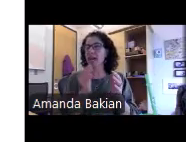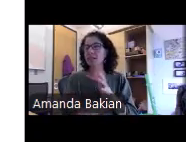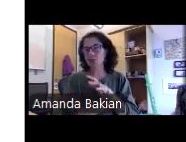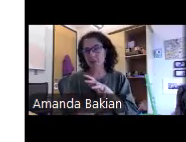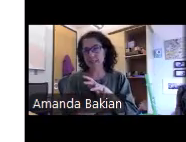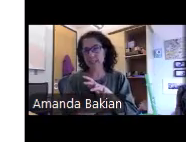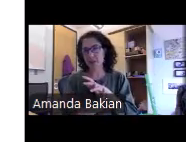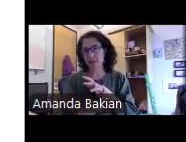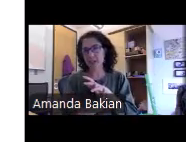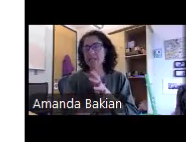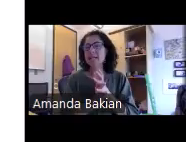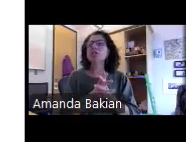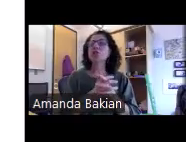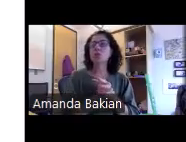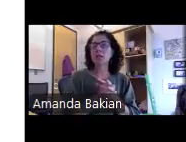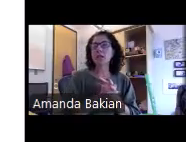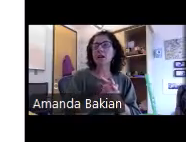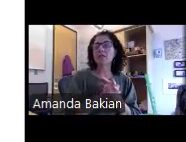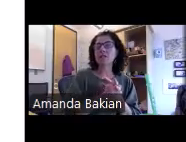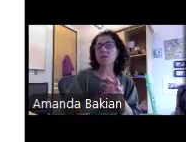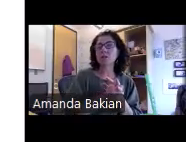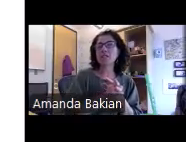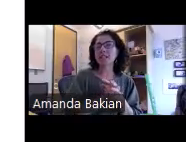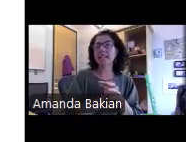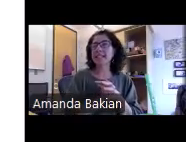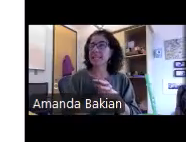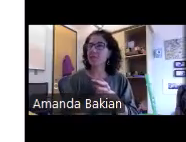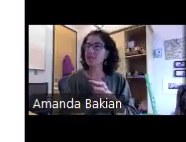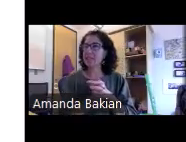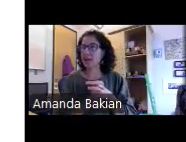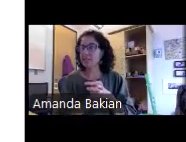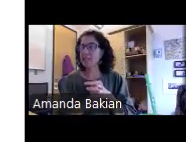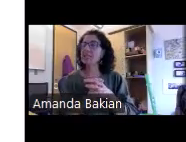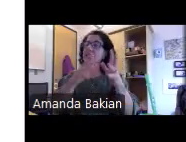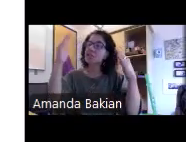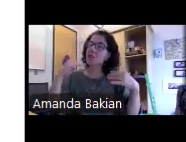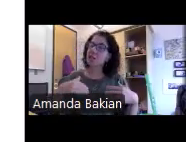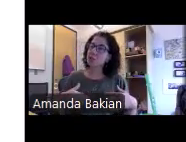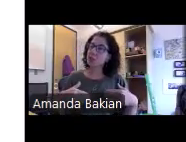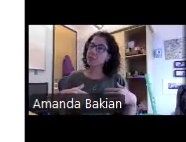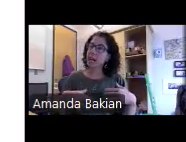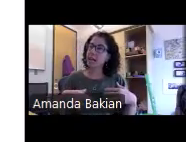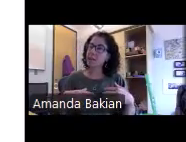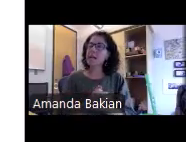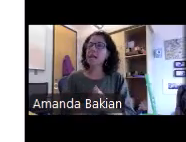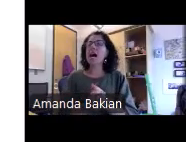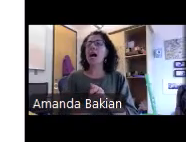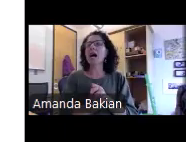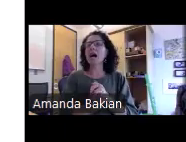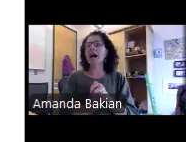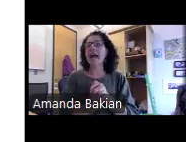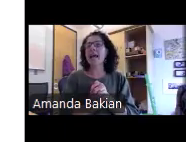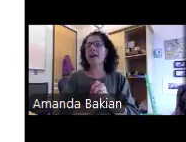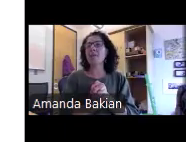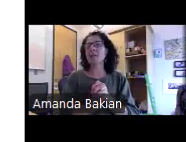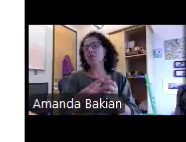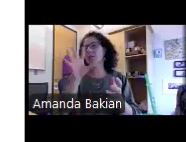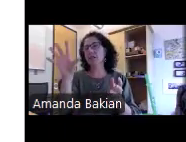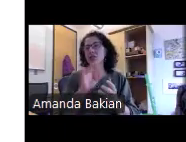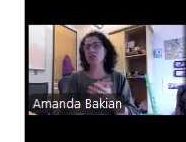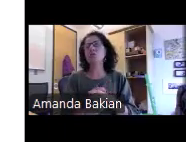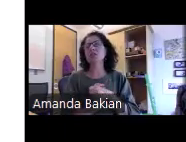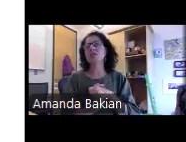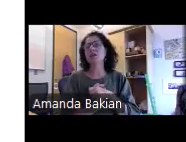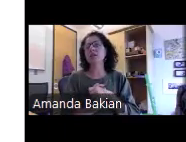is a 3-county surveillance area: Tooele, Salt Lake, and Davis counties. This has changed over time. And